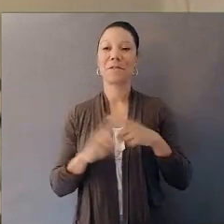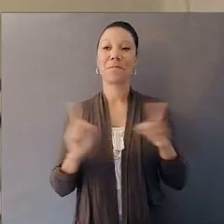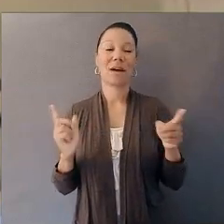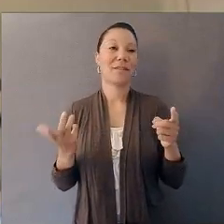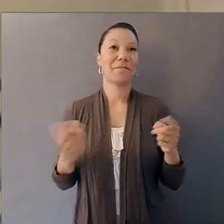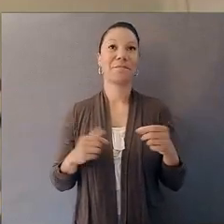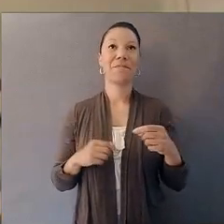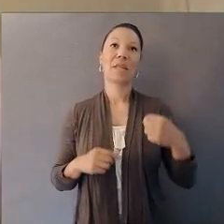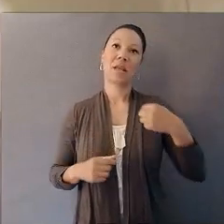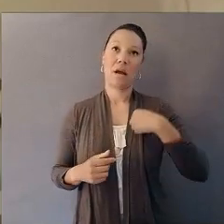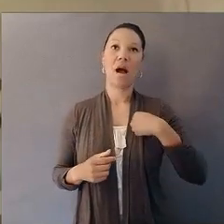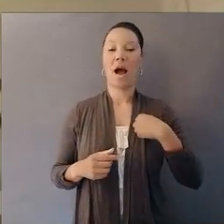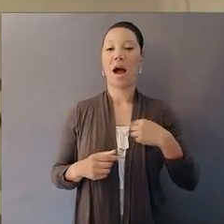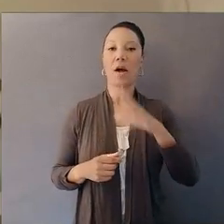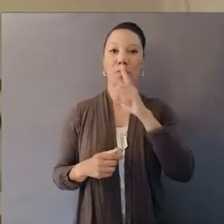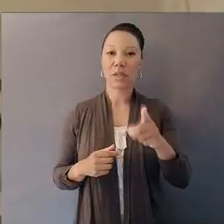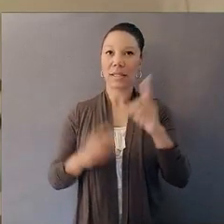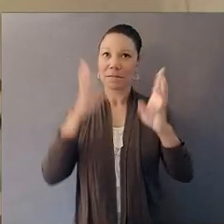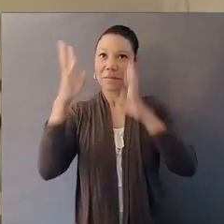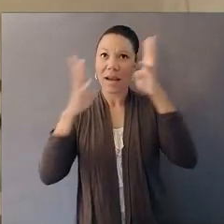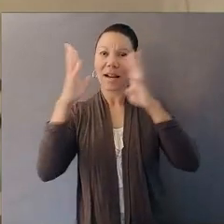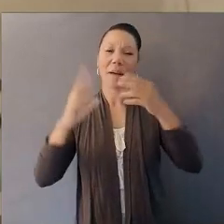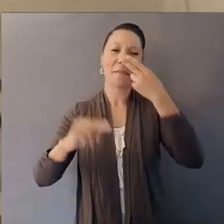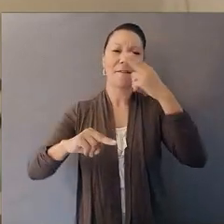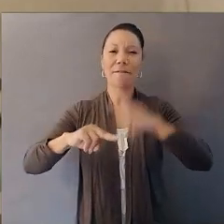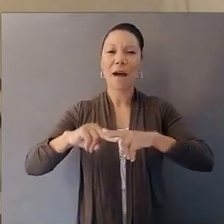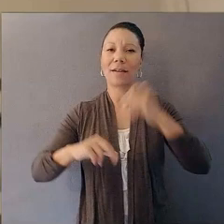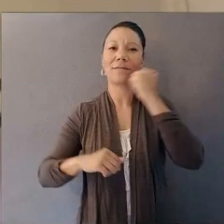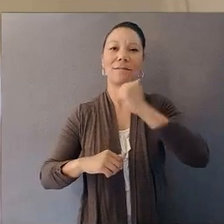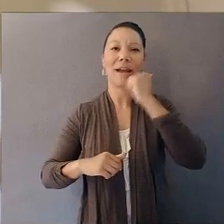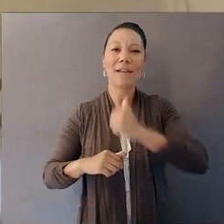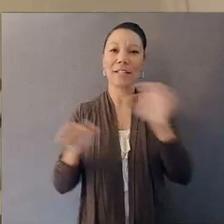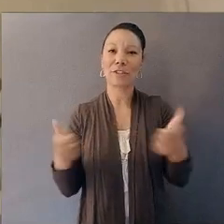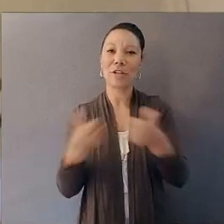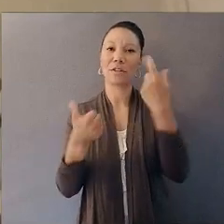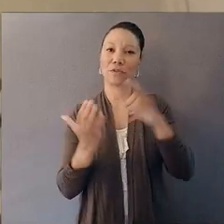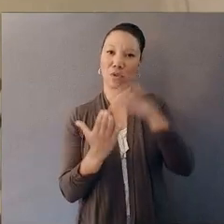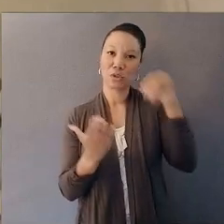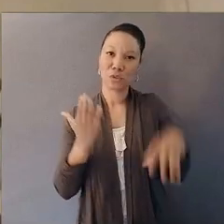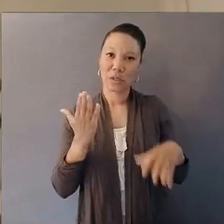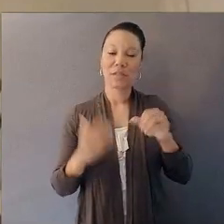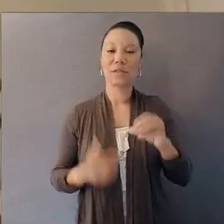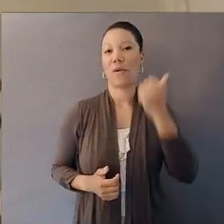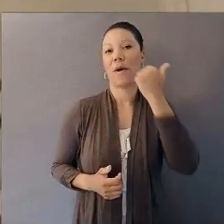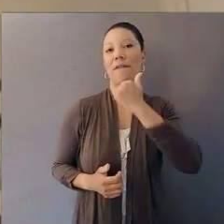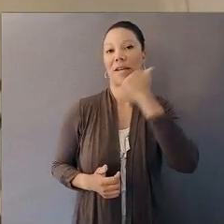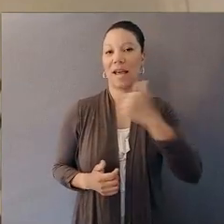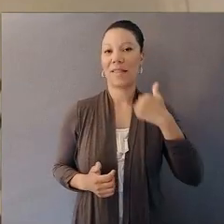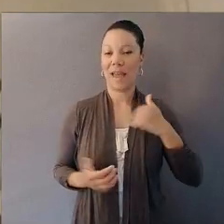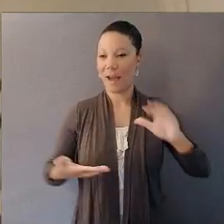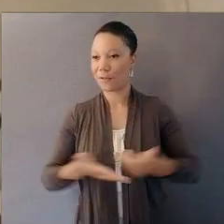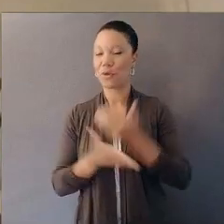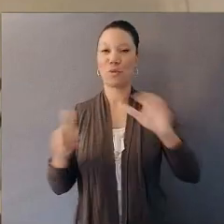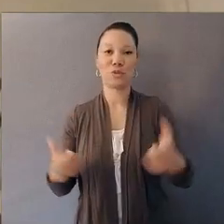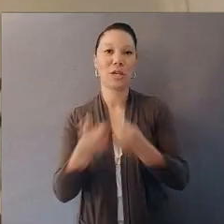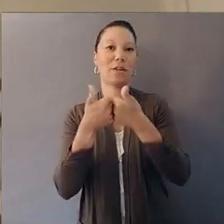I created a fun daily challenge for my students. And so every day there's a new challenge for them to do, and it